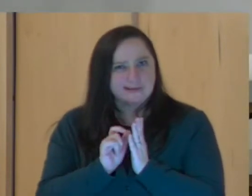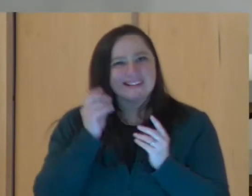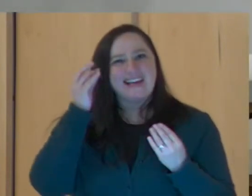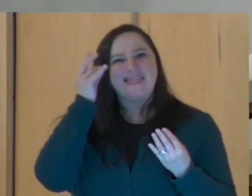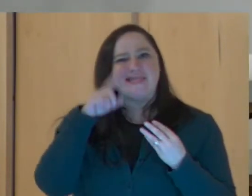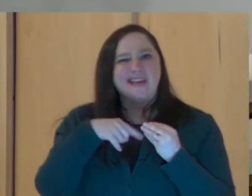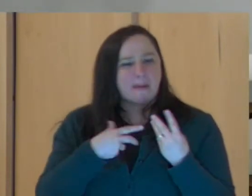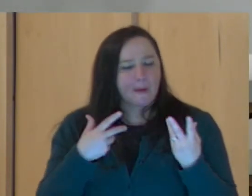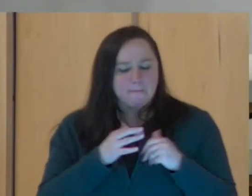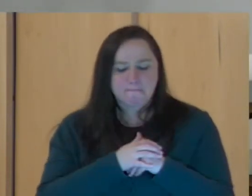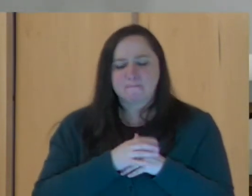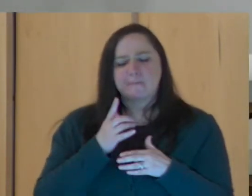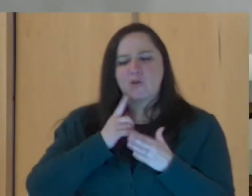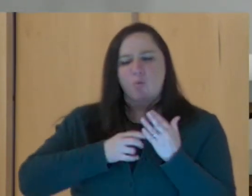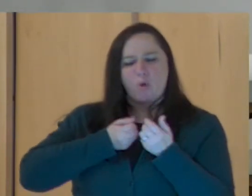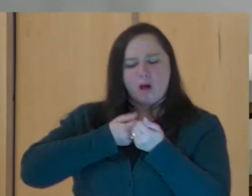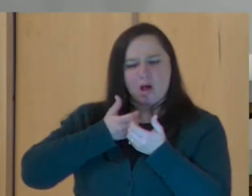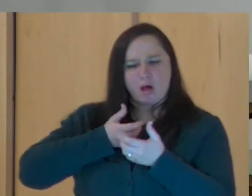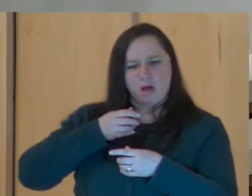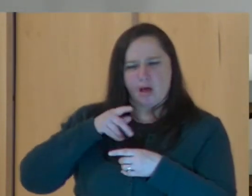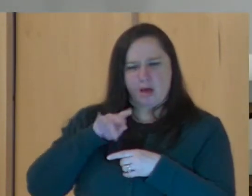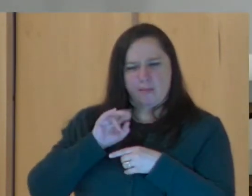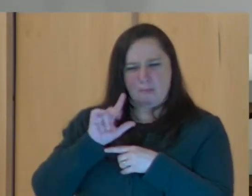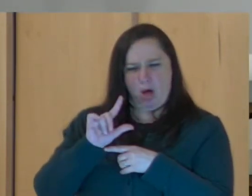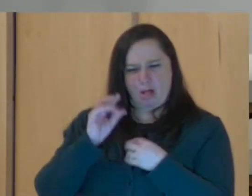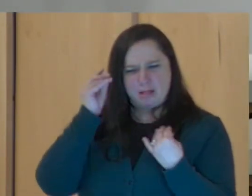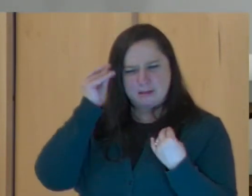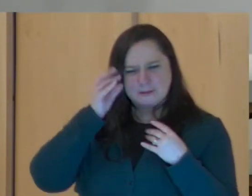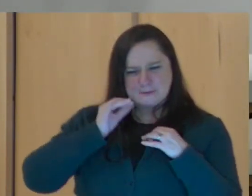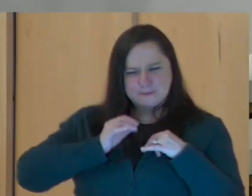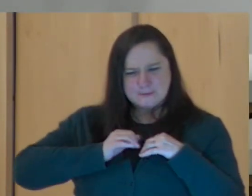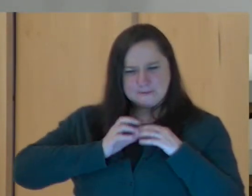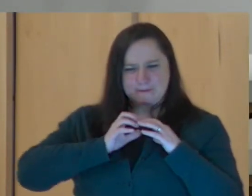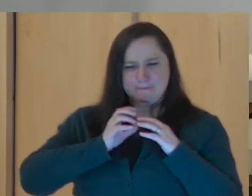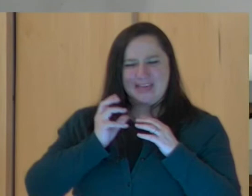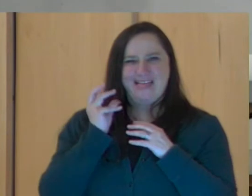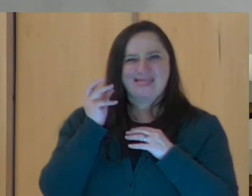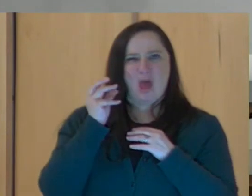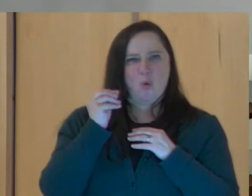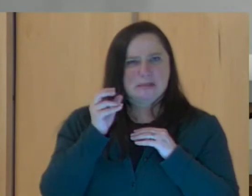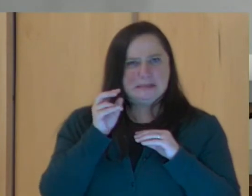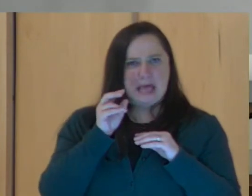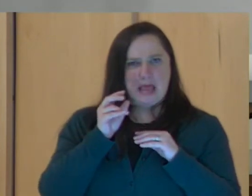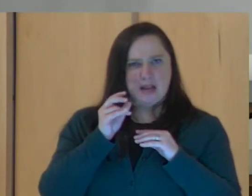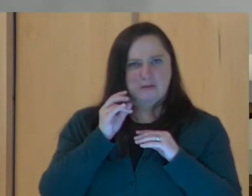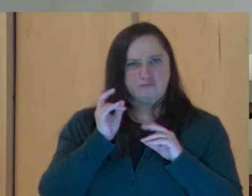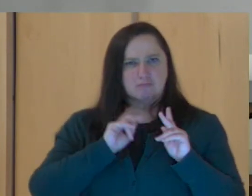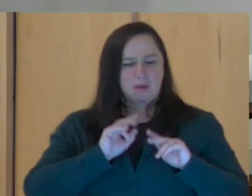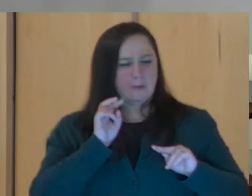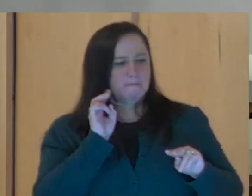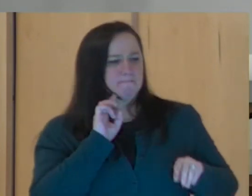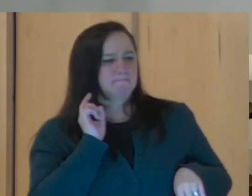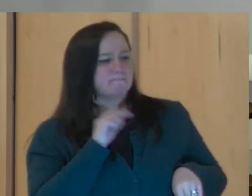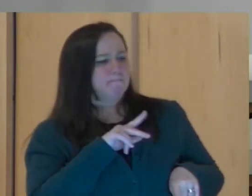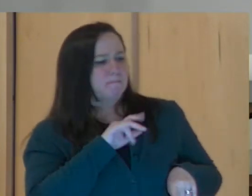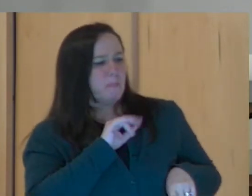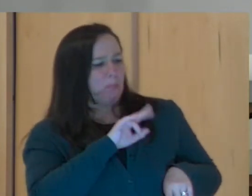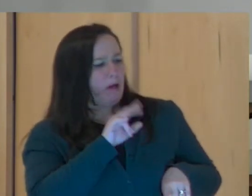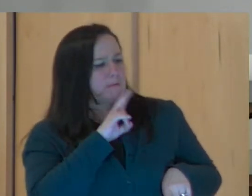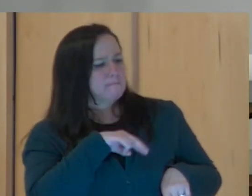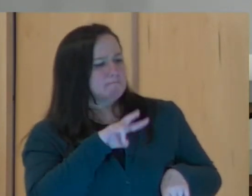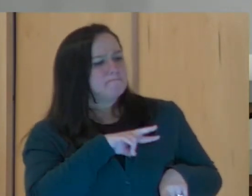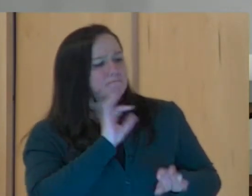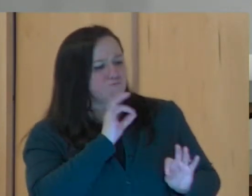for what was it that Paul had built up in his life, this outward appearance of goodness. Look